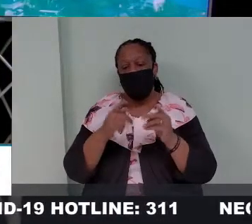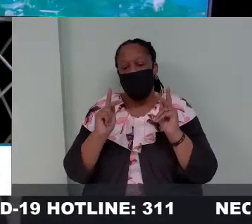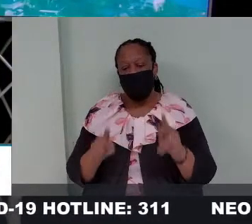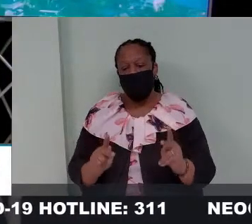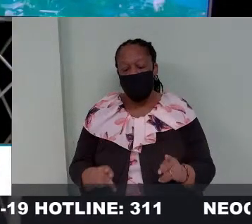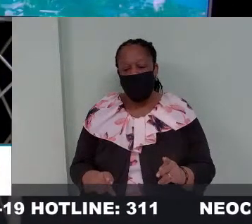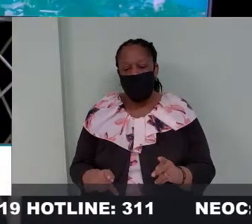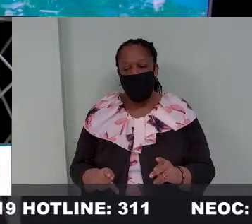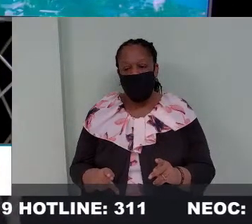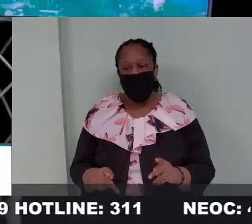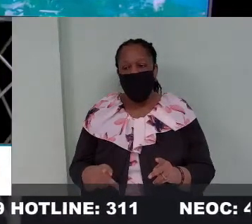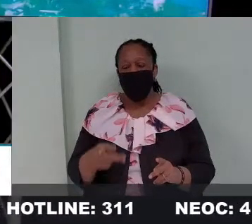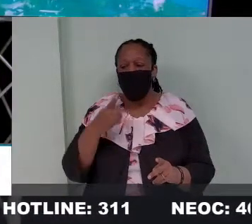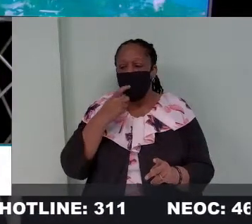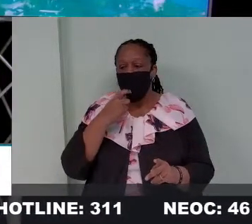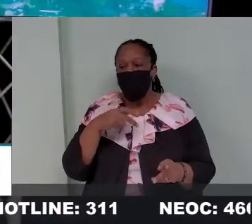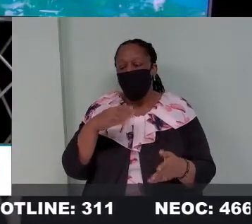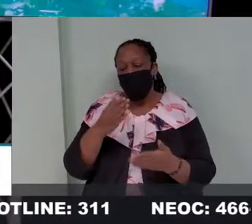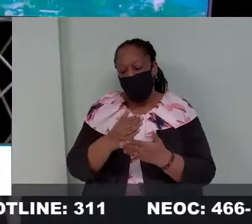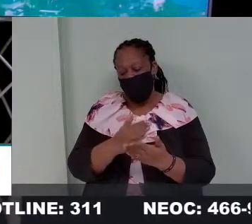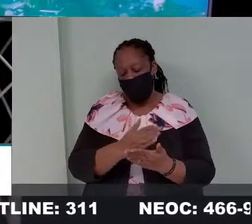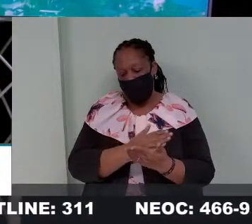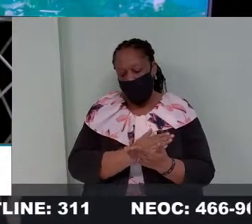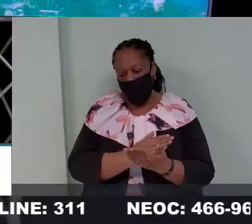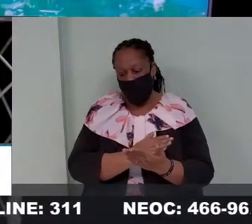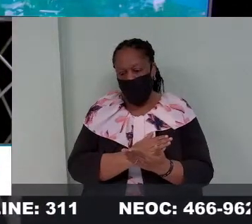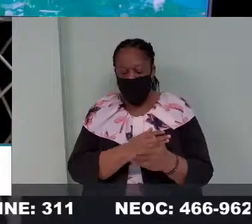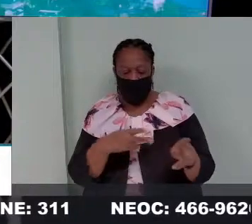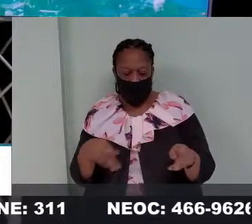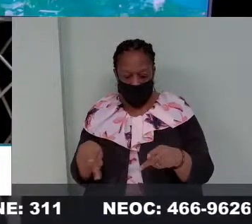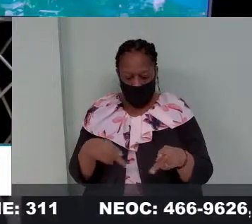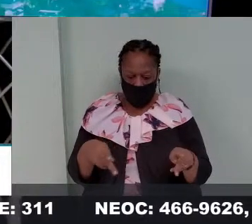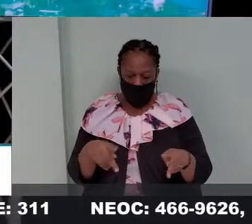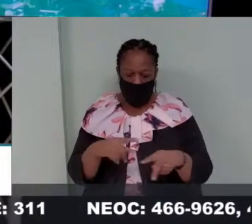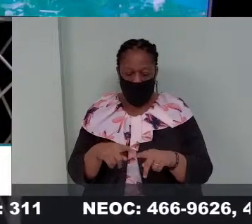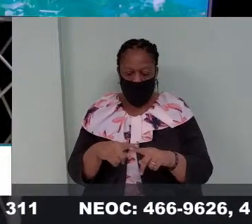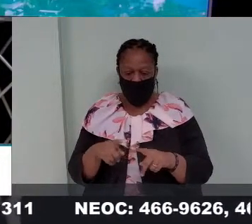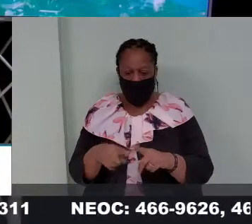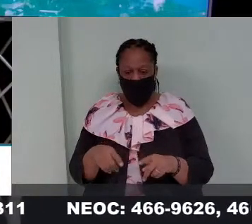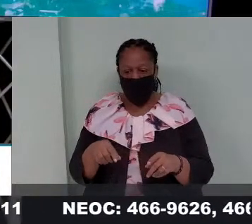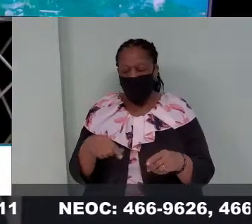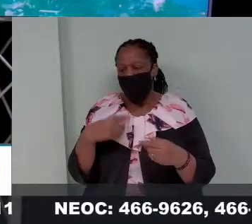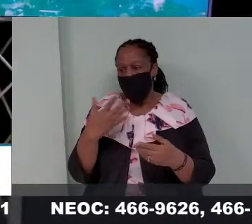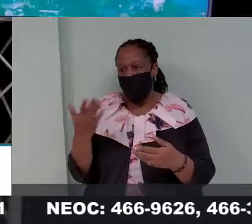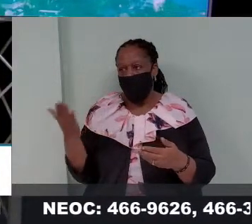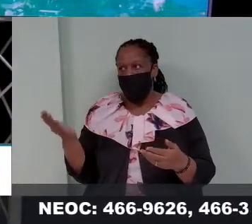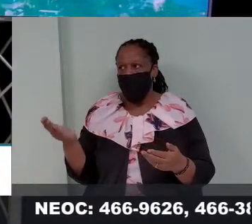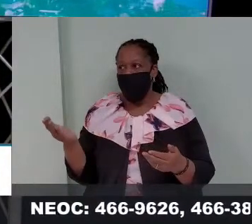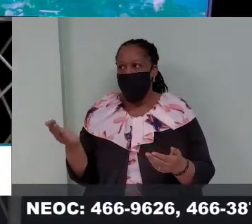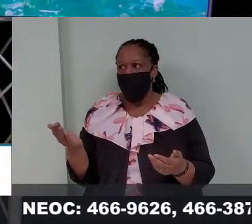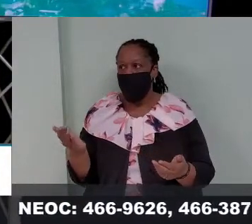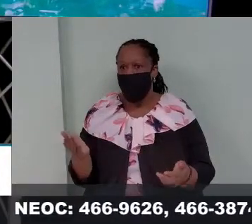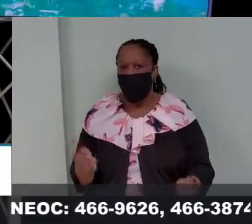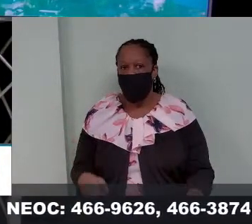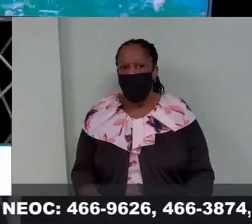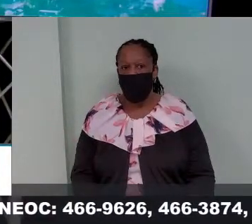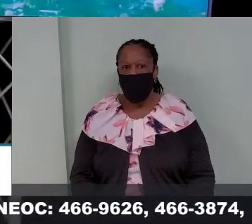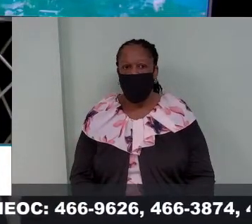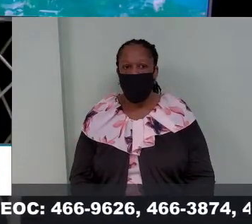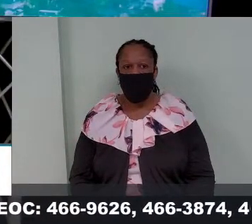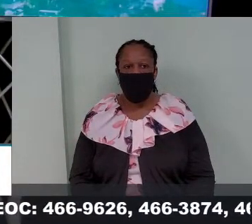year is when we make our living to support our families. When is the task force going to relax the